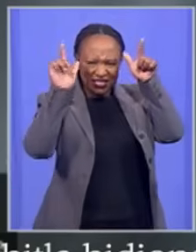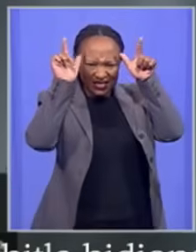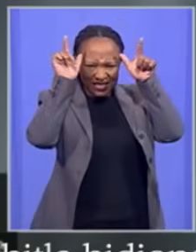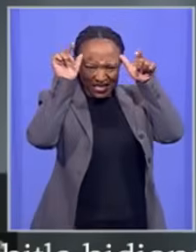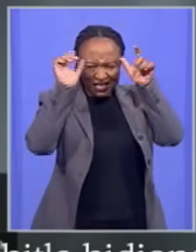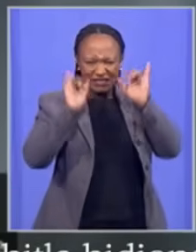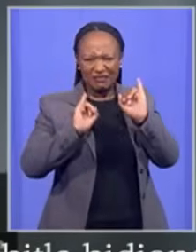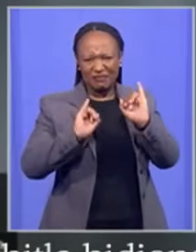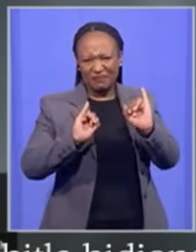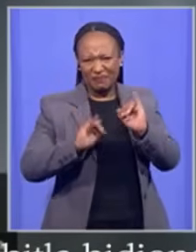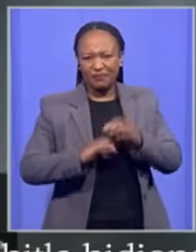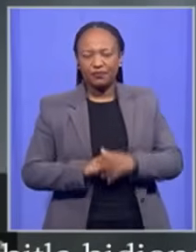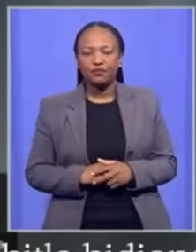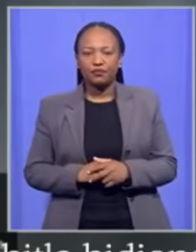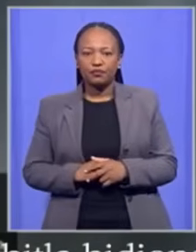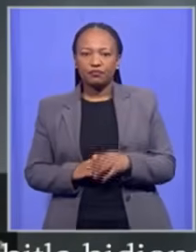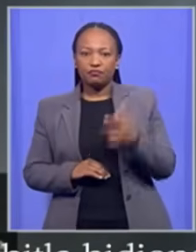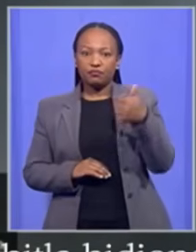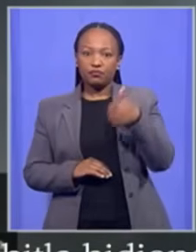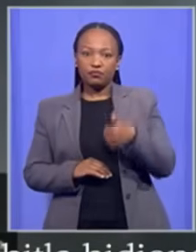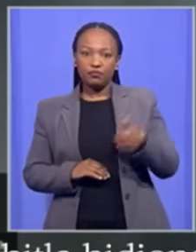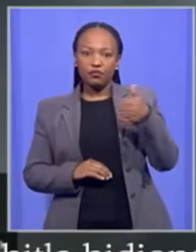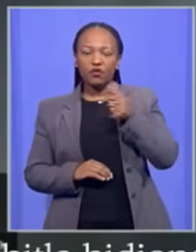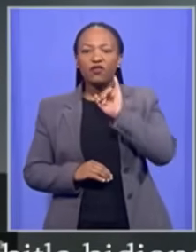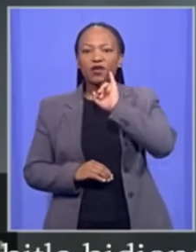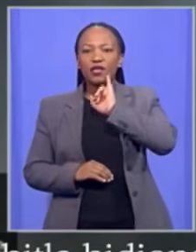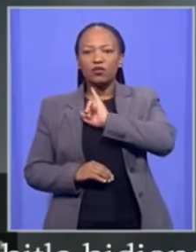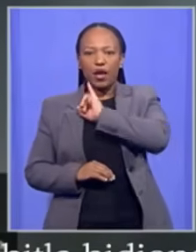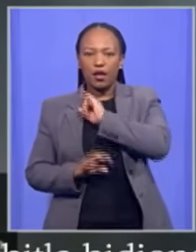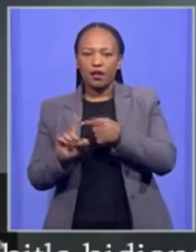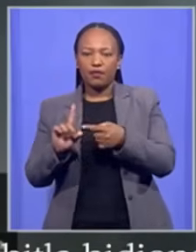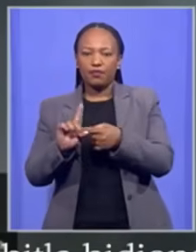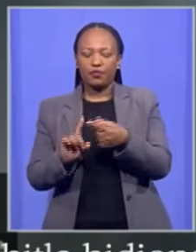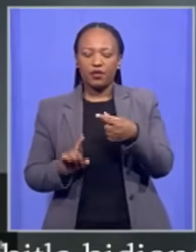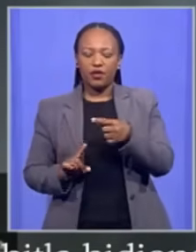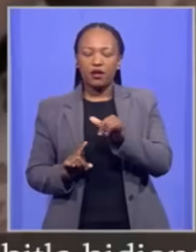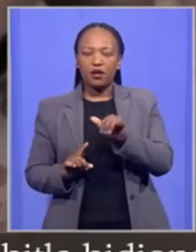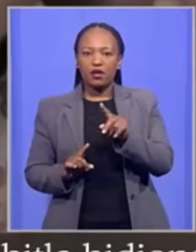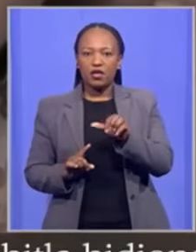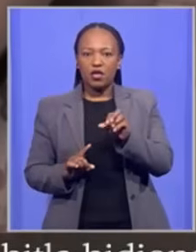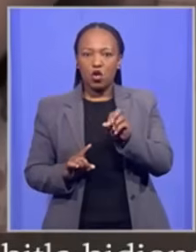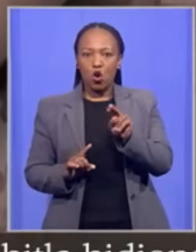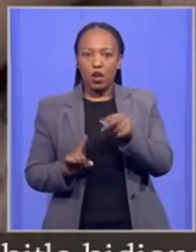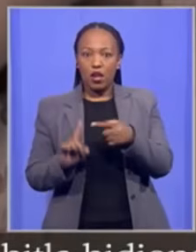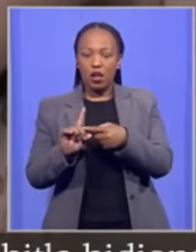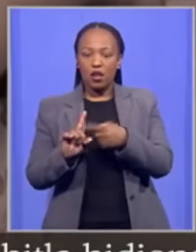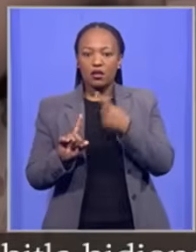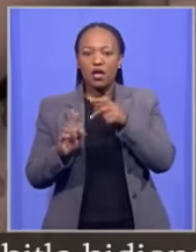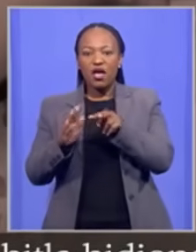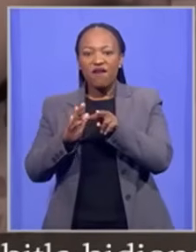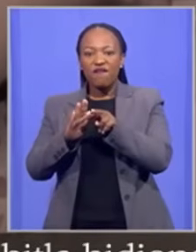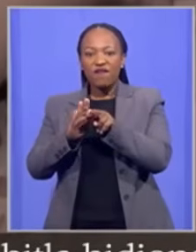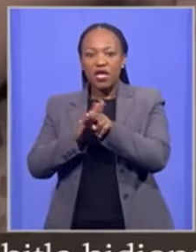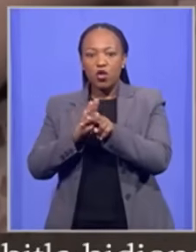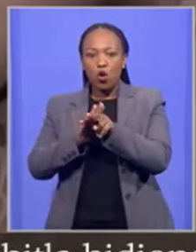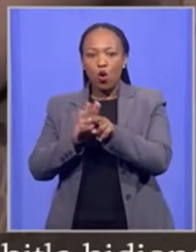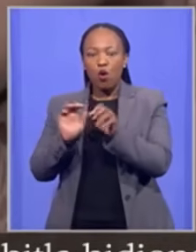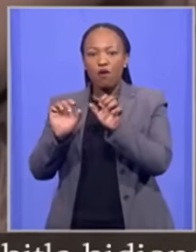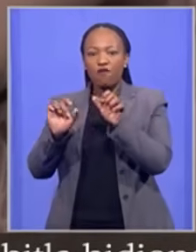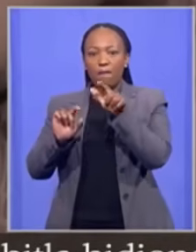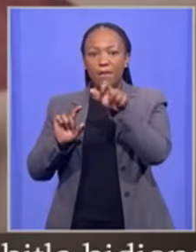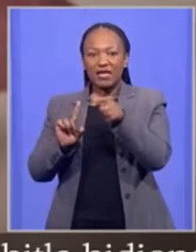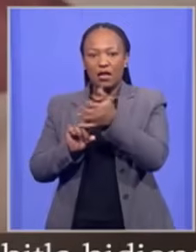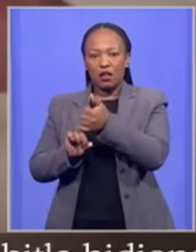merero ya dinaga di šele ka Israel, Gideon Saha, o hlalošitše ditiragalo tša kgatišo ya video yeo e bontšhago mothopša